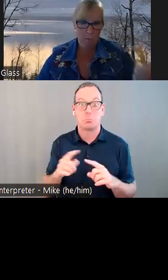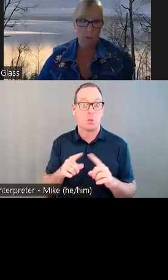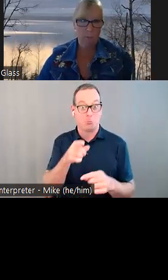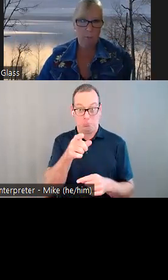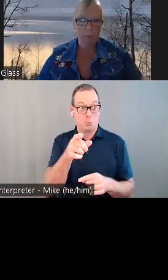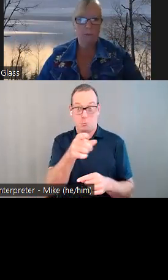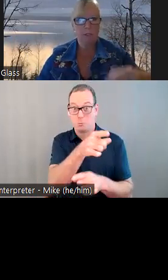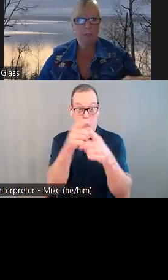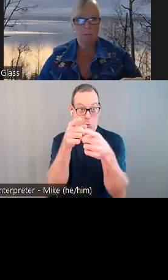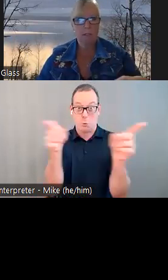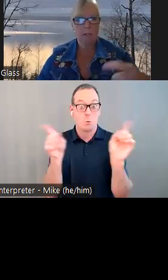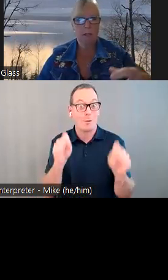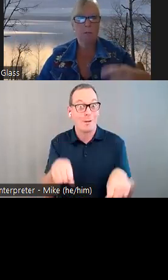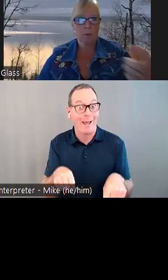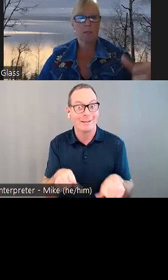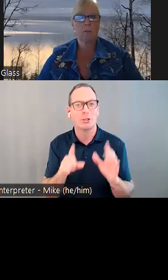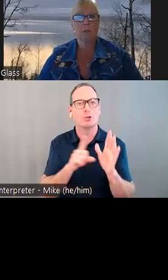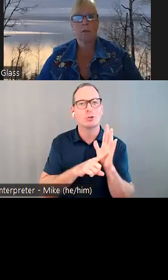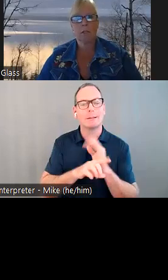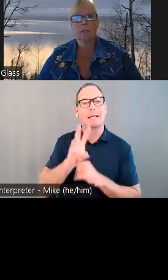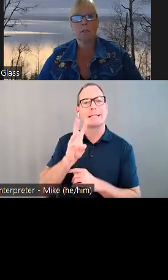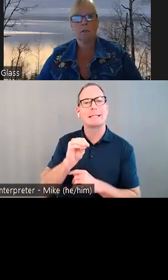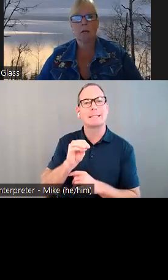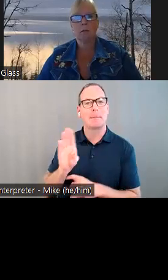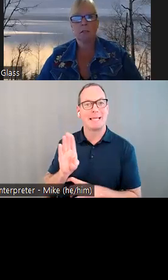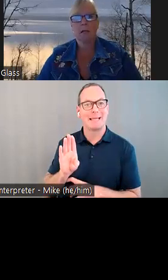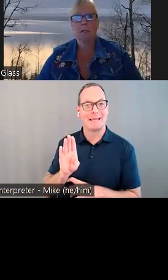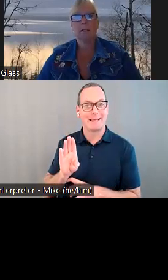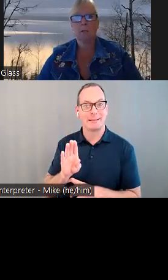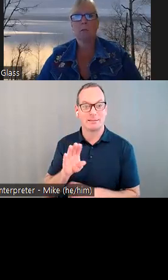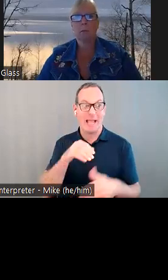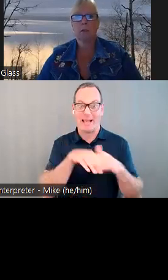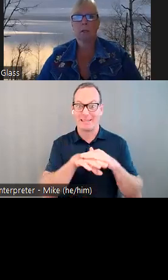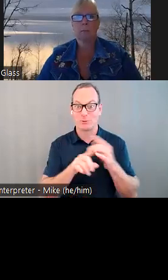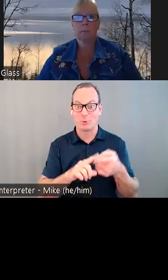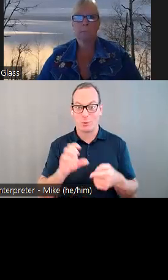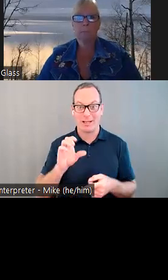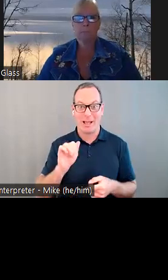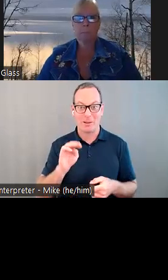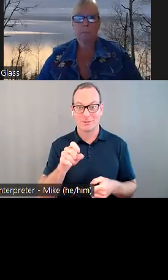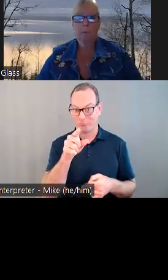look at the roll-up report for 60B and CAMS or get someone in your agency to do that who has access and you would be able to tell.